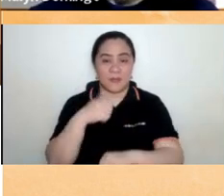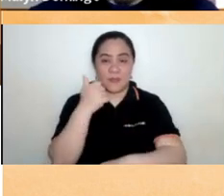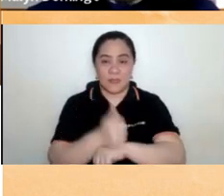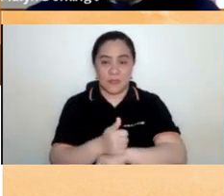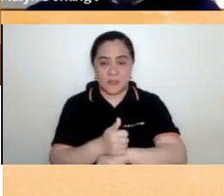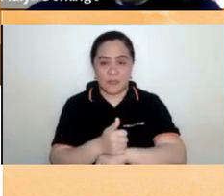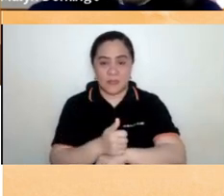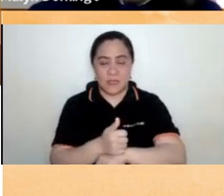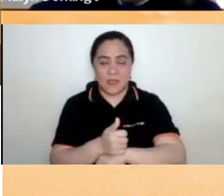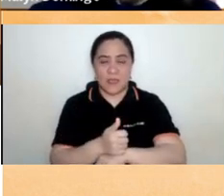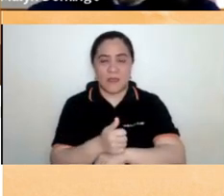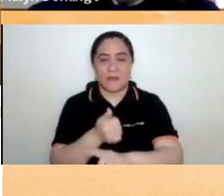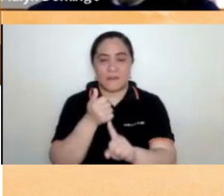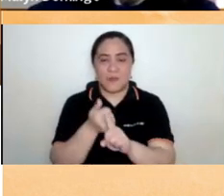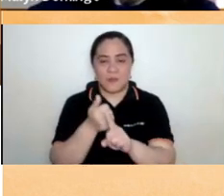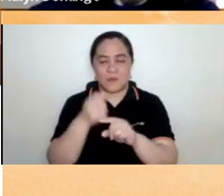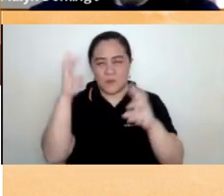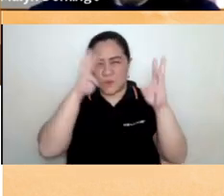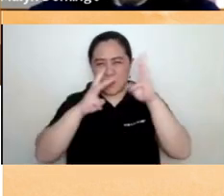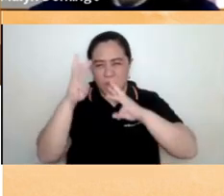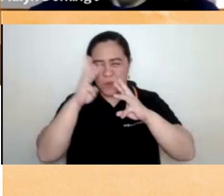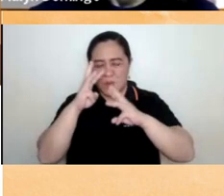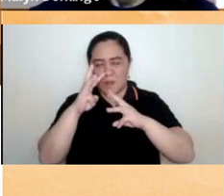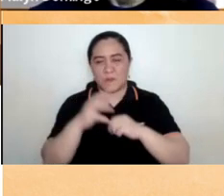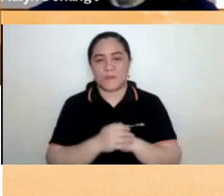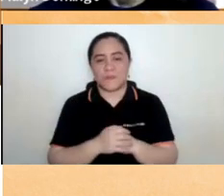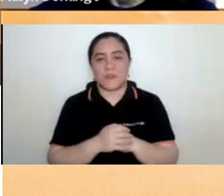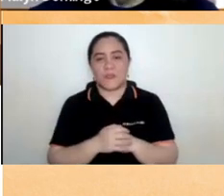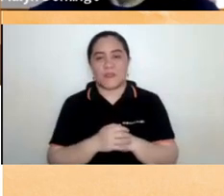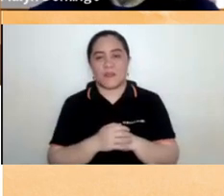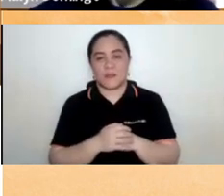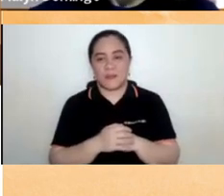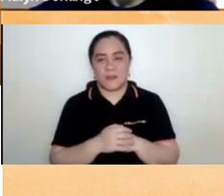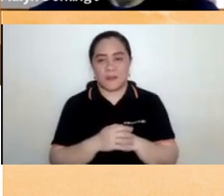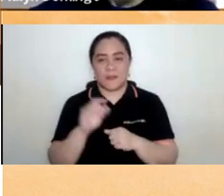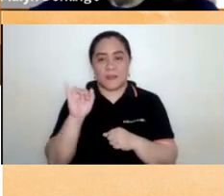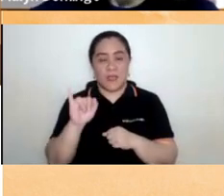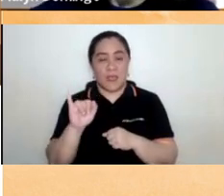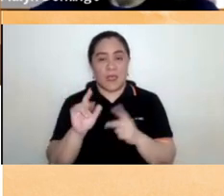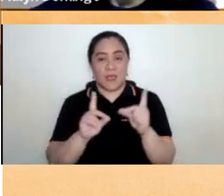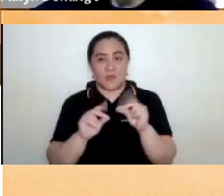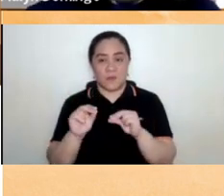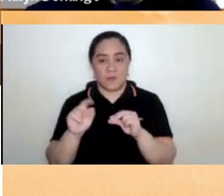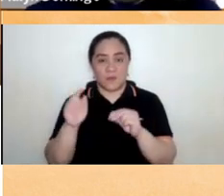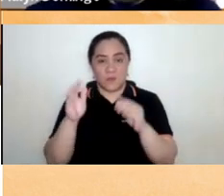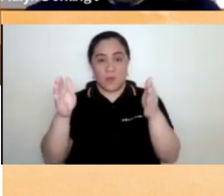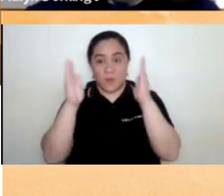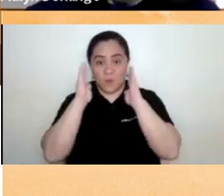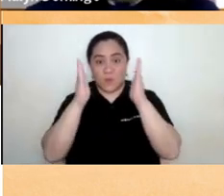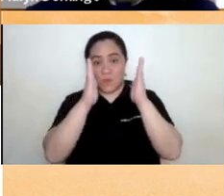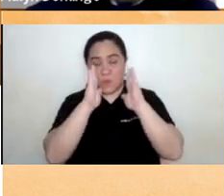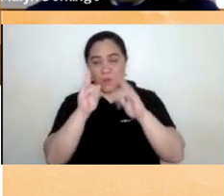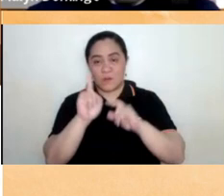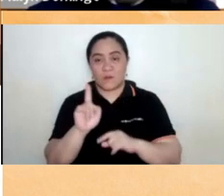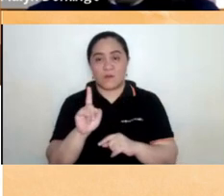worrying. Worries can be all consuming and it can affect one's focus. A